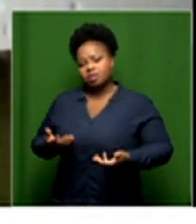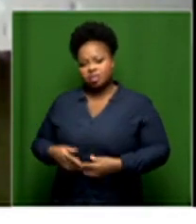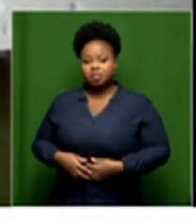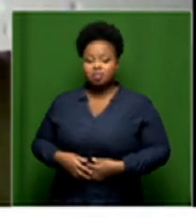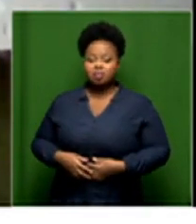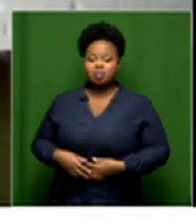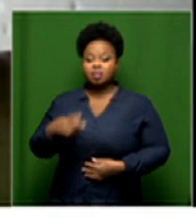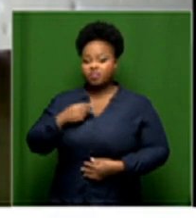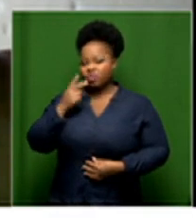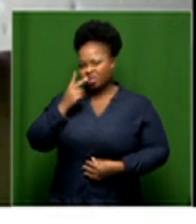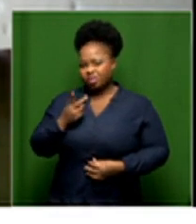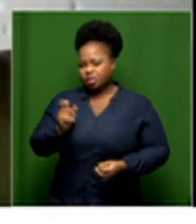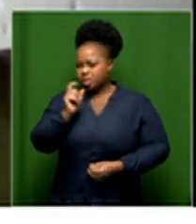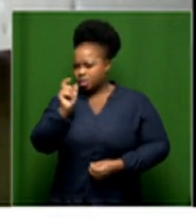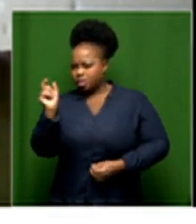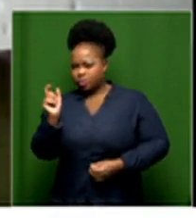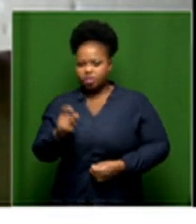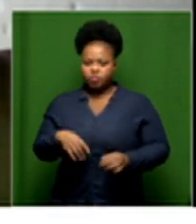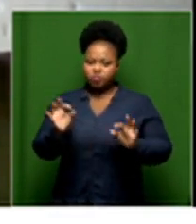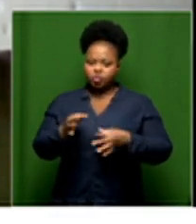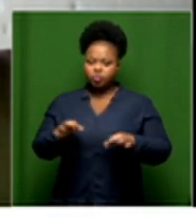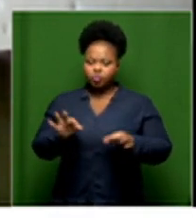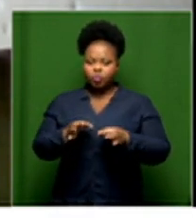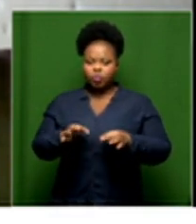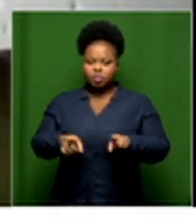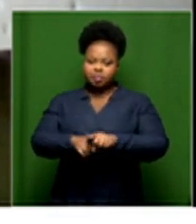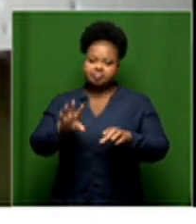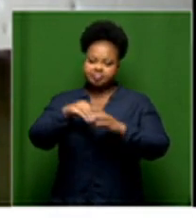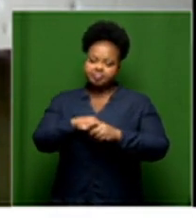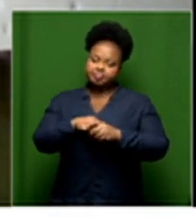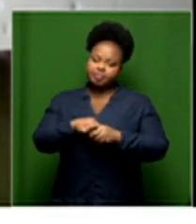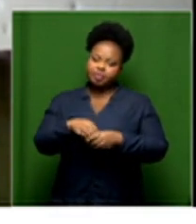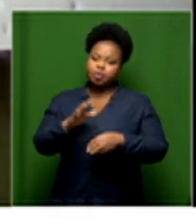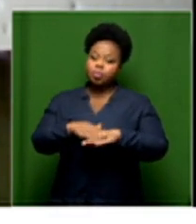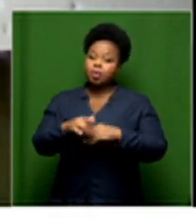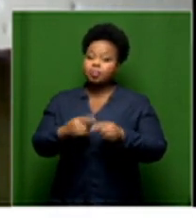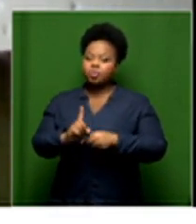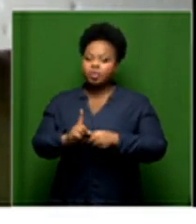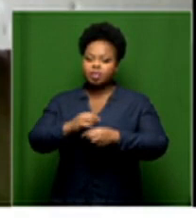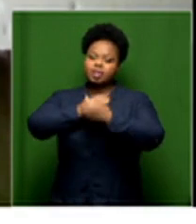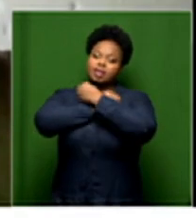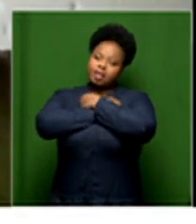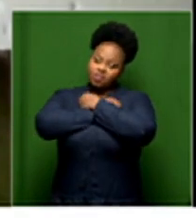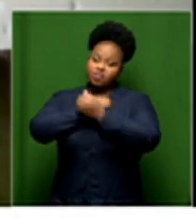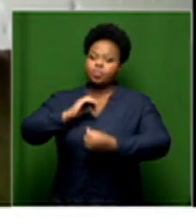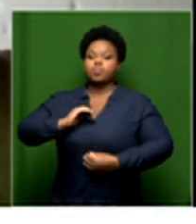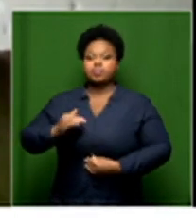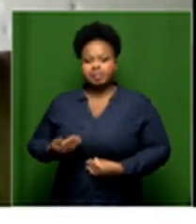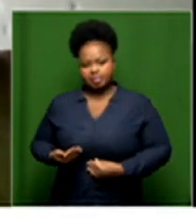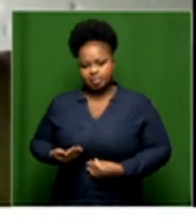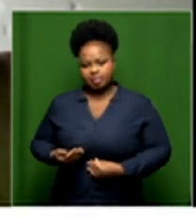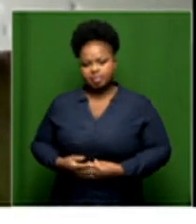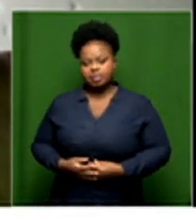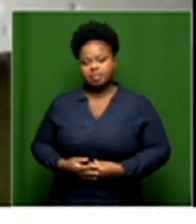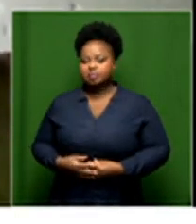through the lyrics of the song, they actually cover more about the love for women. You see,